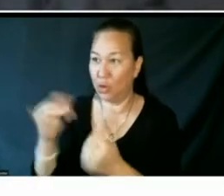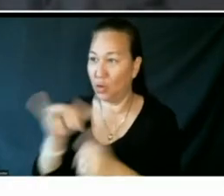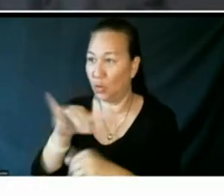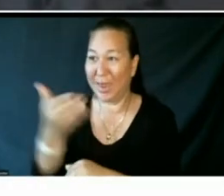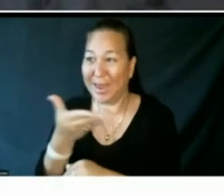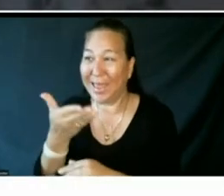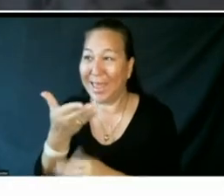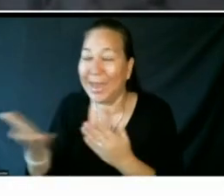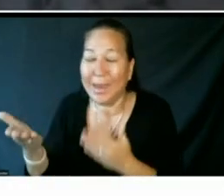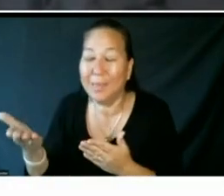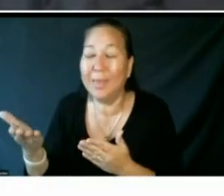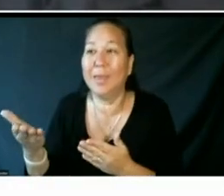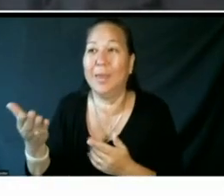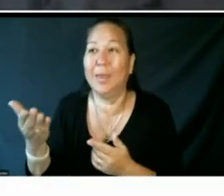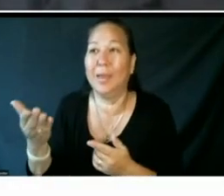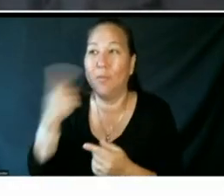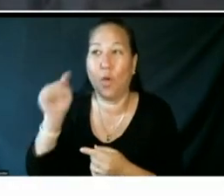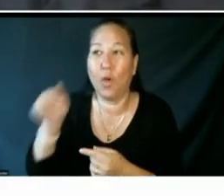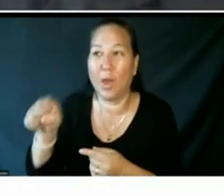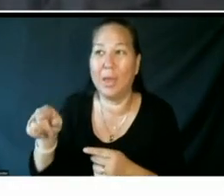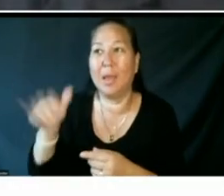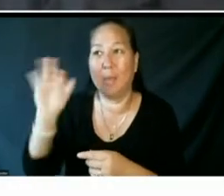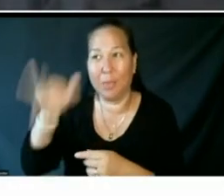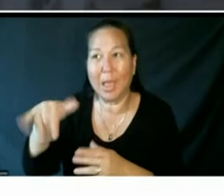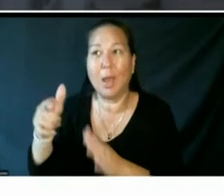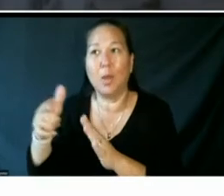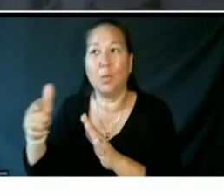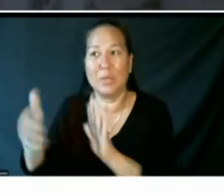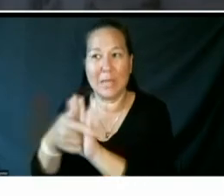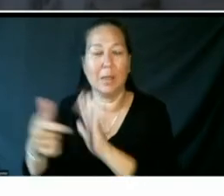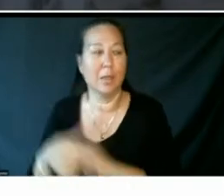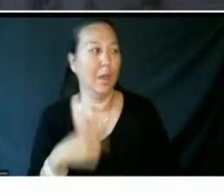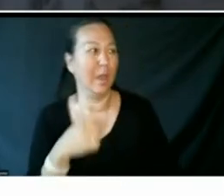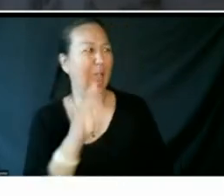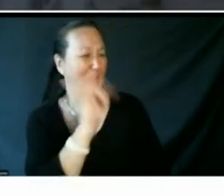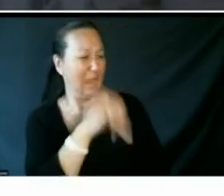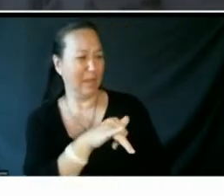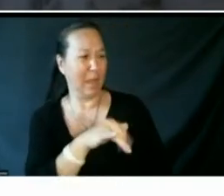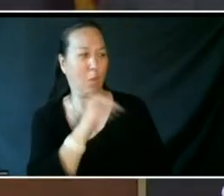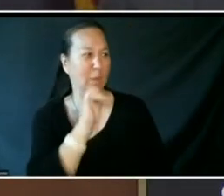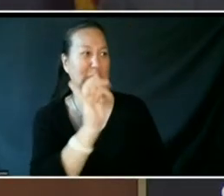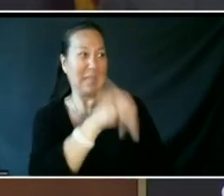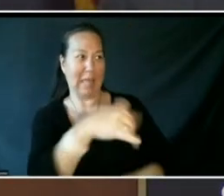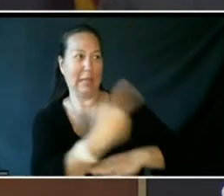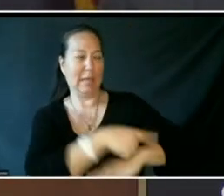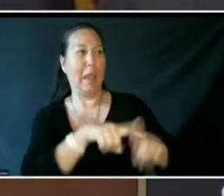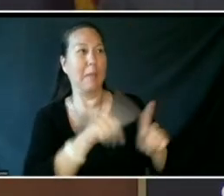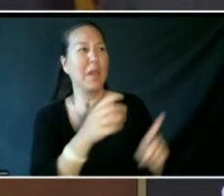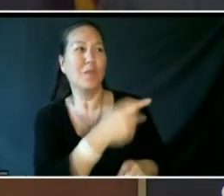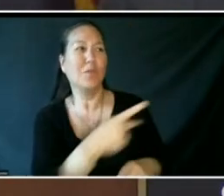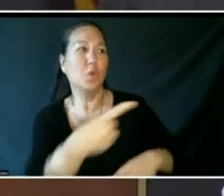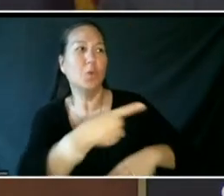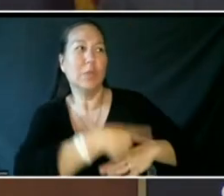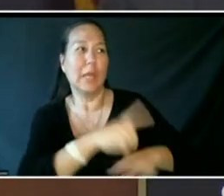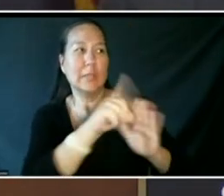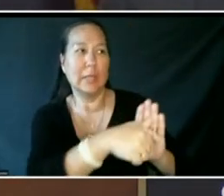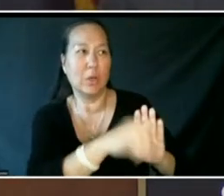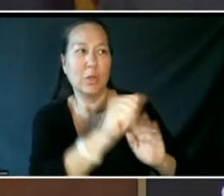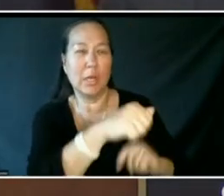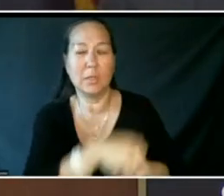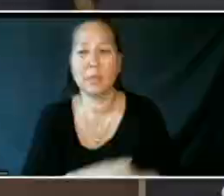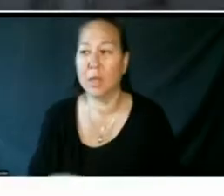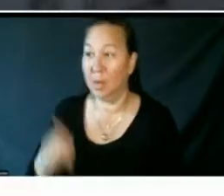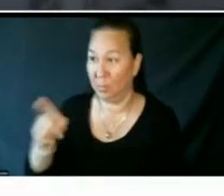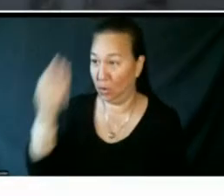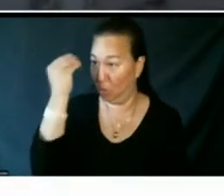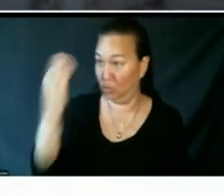days after. Obviously, it was days after, but a few days had gone by. But you had told President Trump you would not do anything illegal for him.